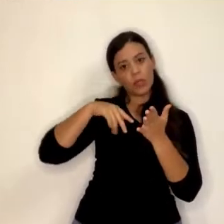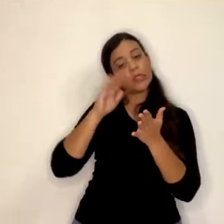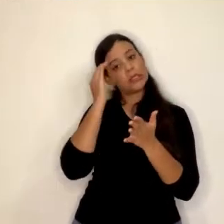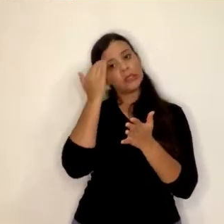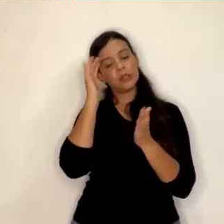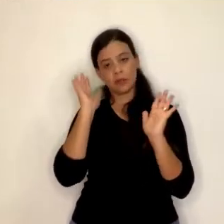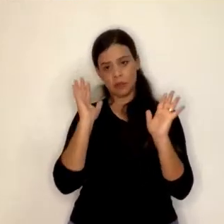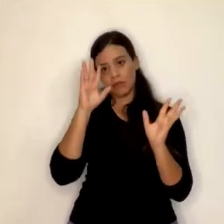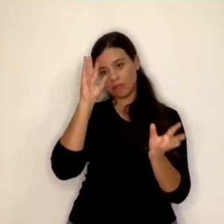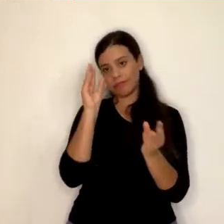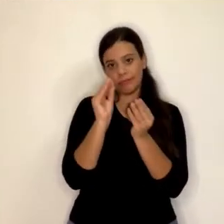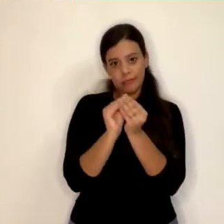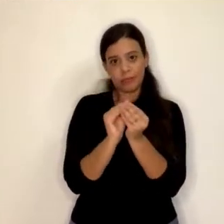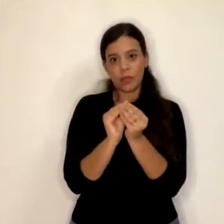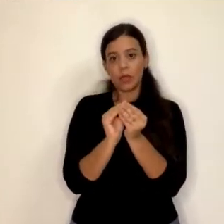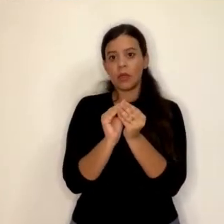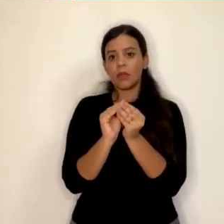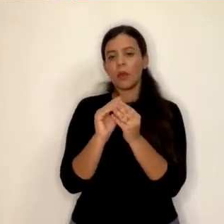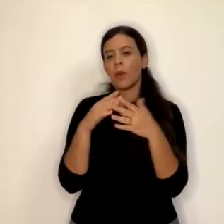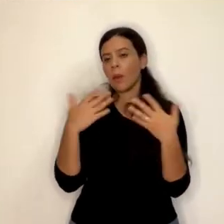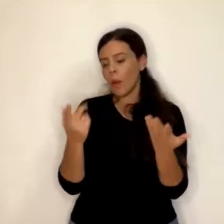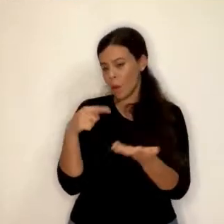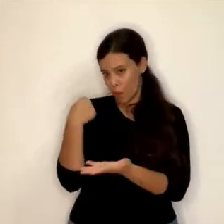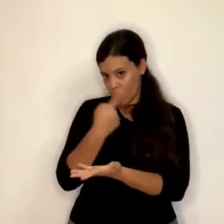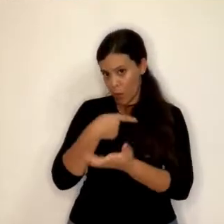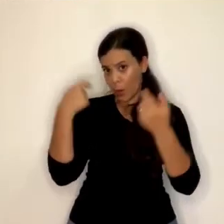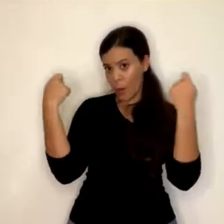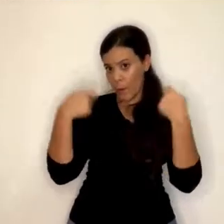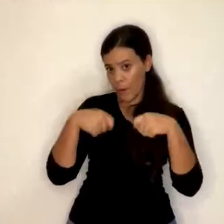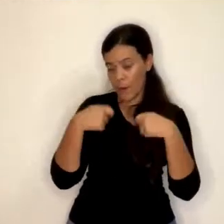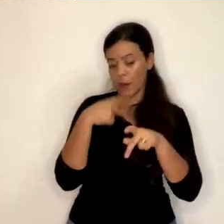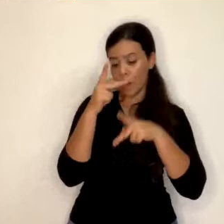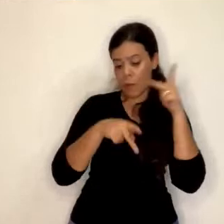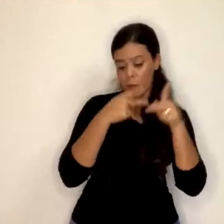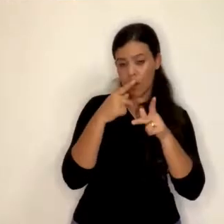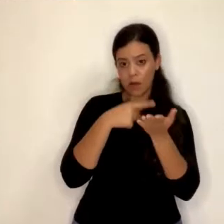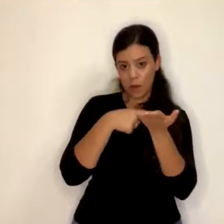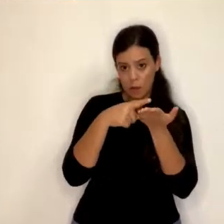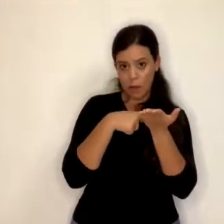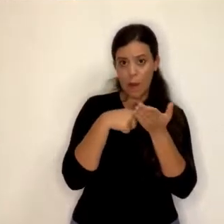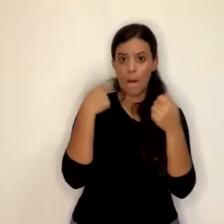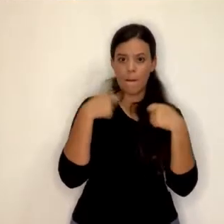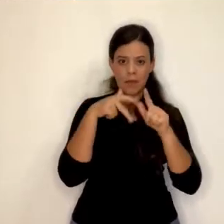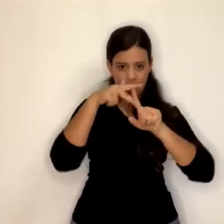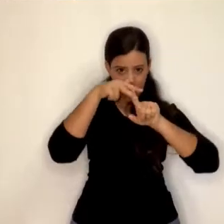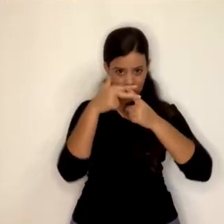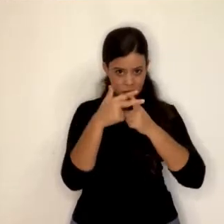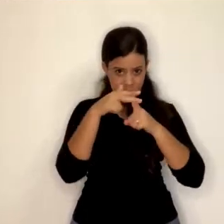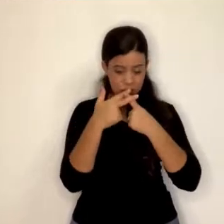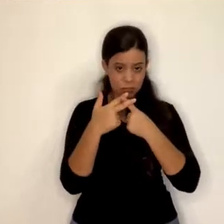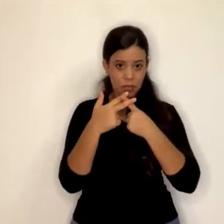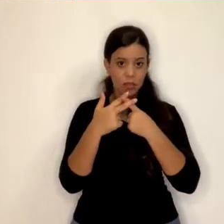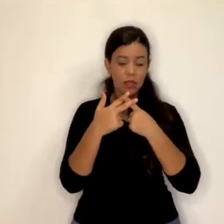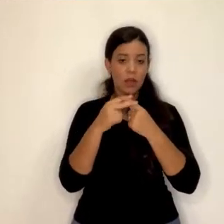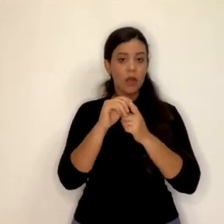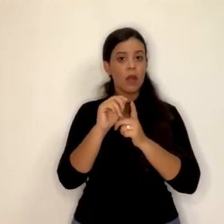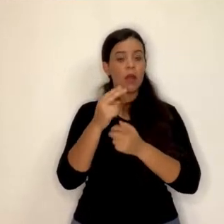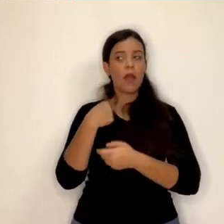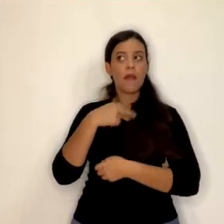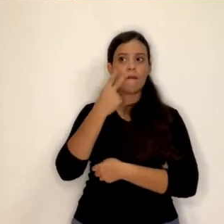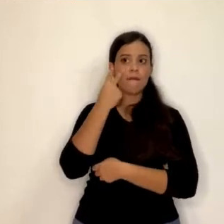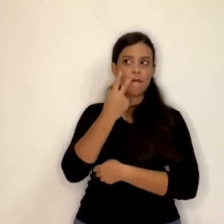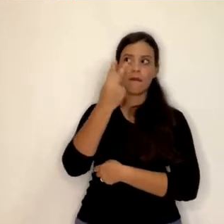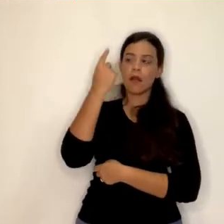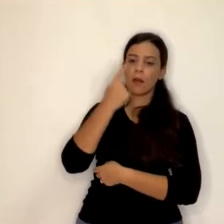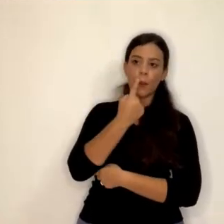see in your text that we need to, as a white population, to